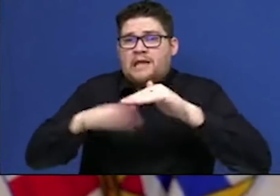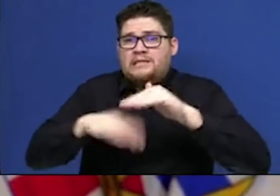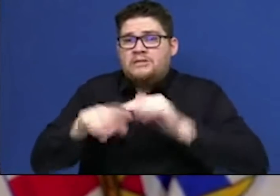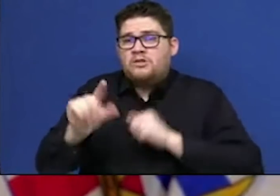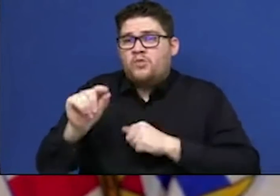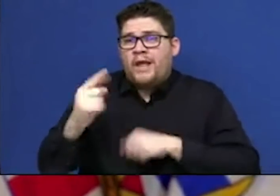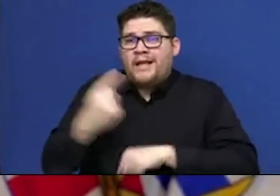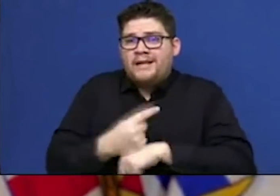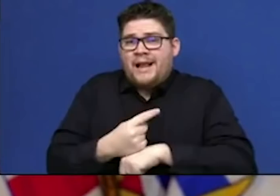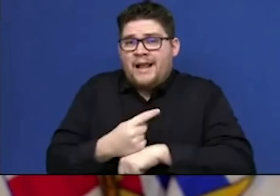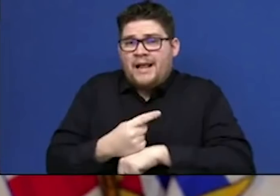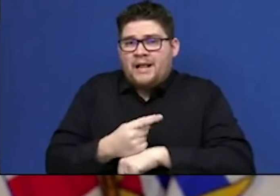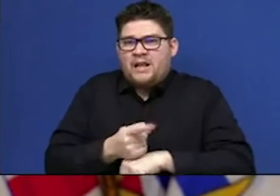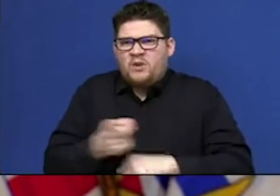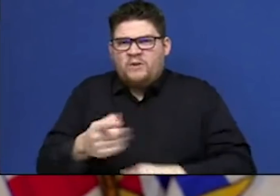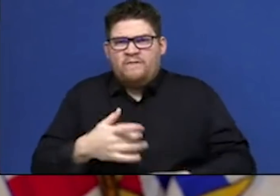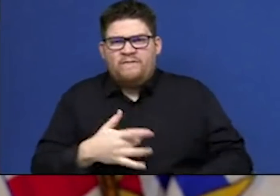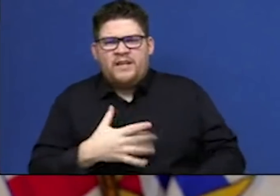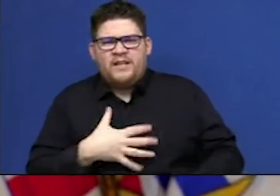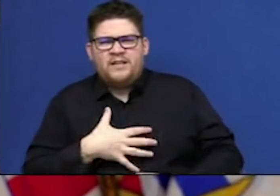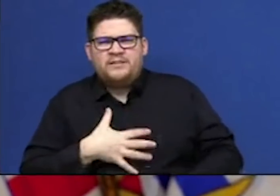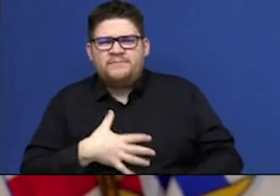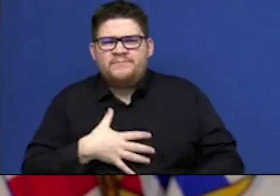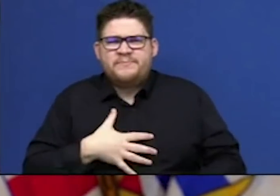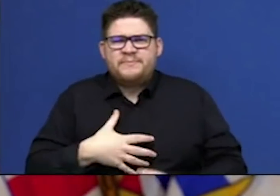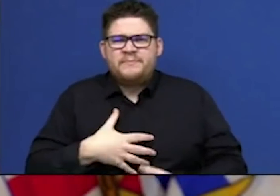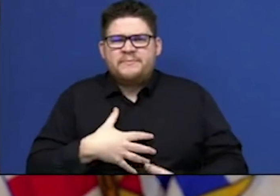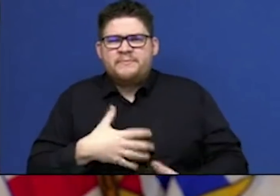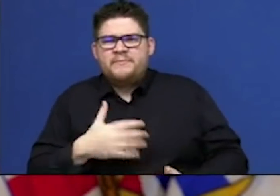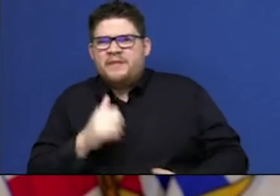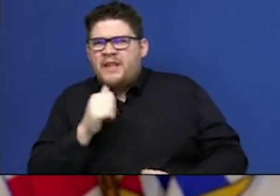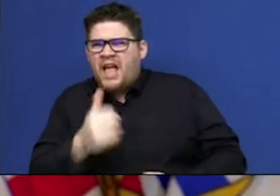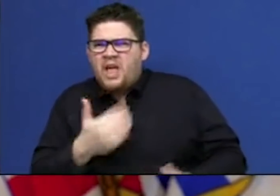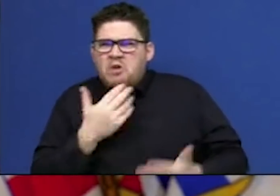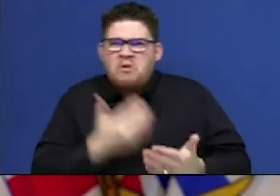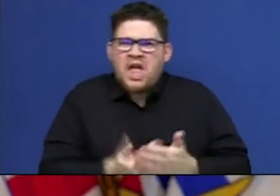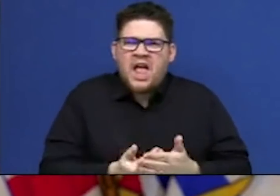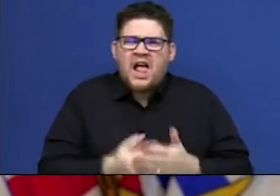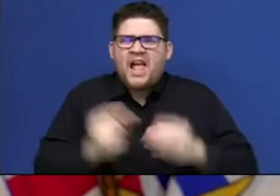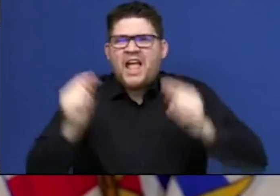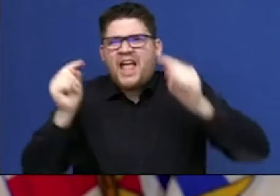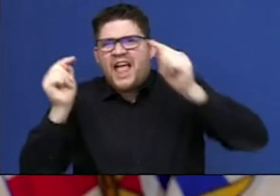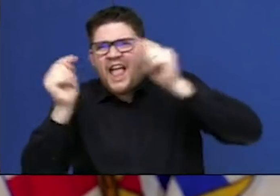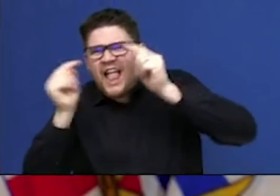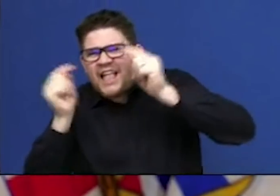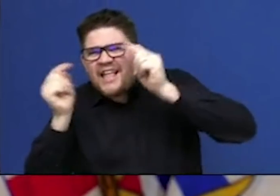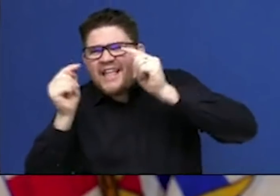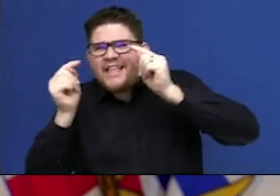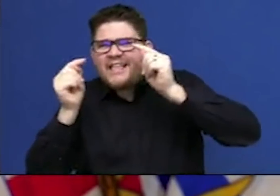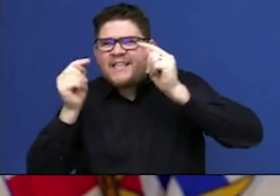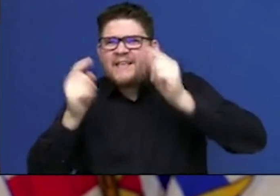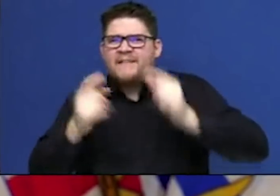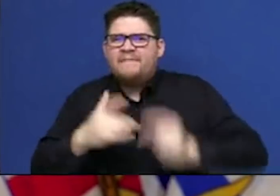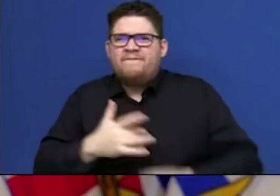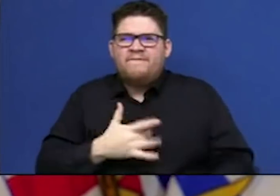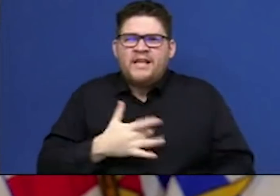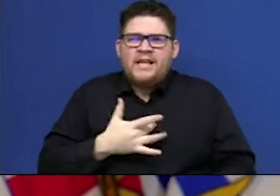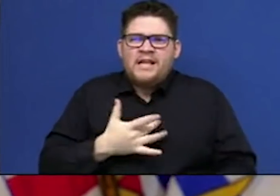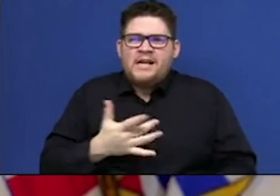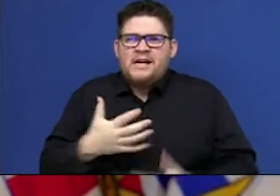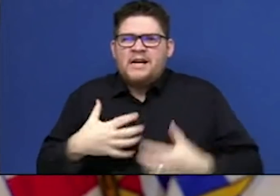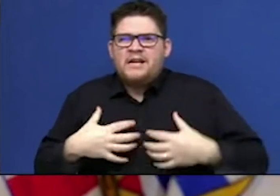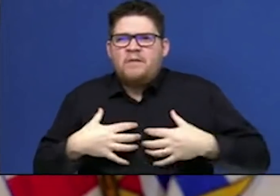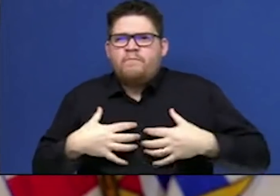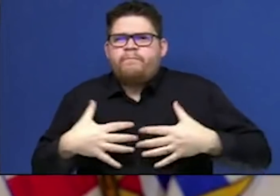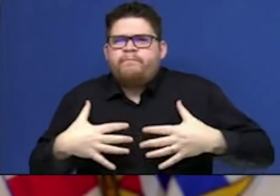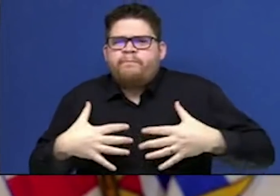know is that this is very rare and it is unlikely we will see any cases here in British Columbia or in Canada,